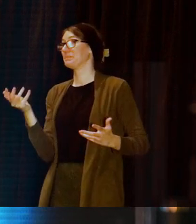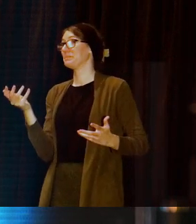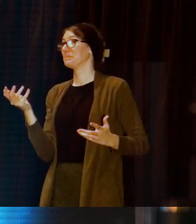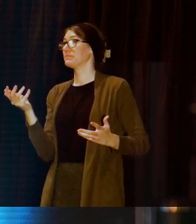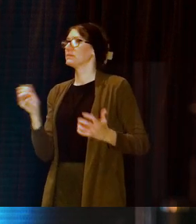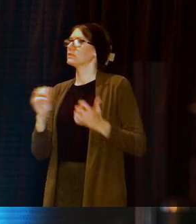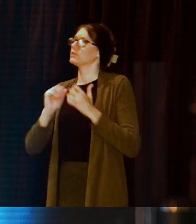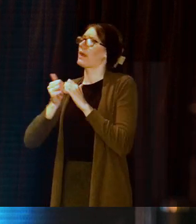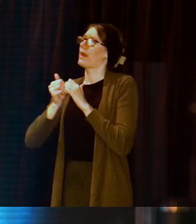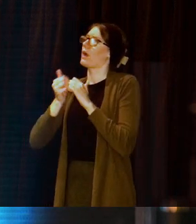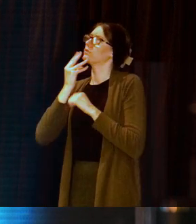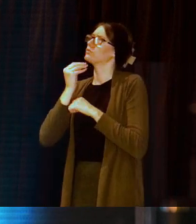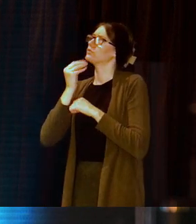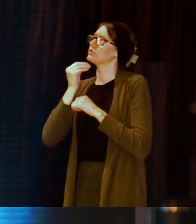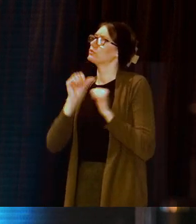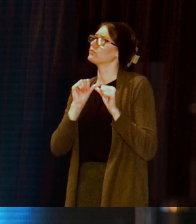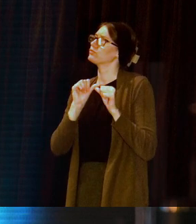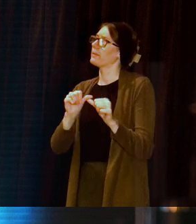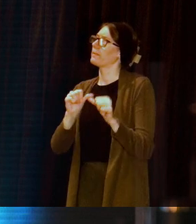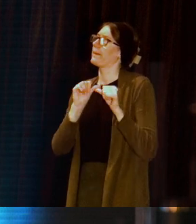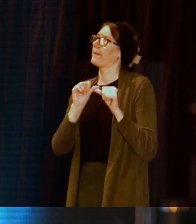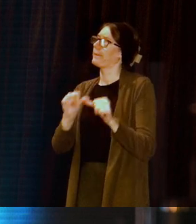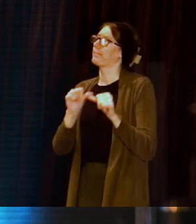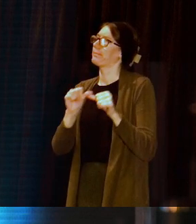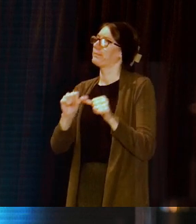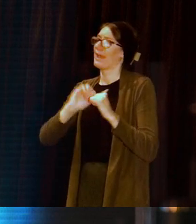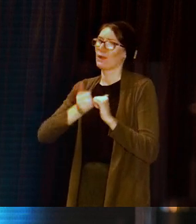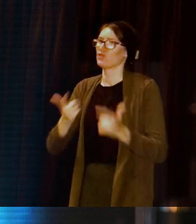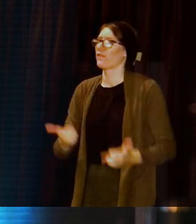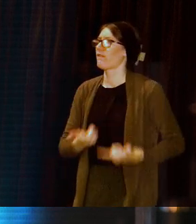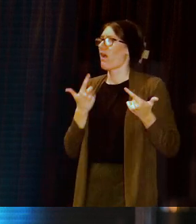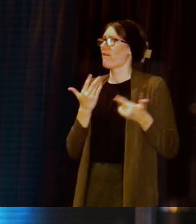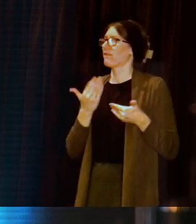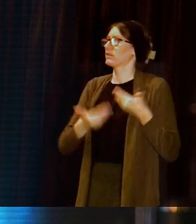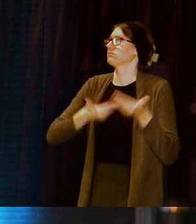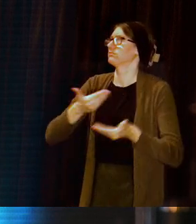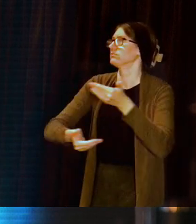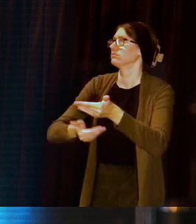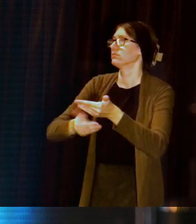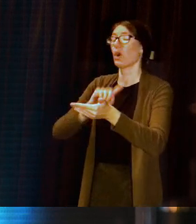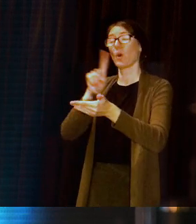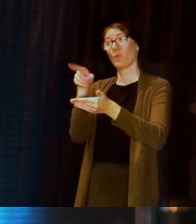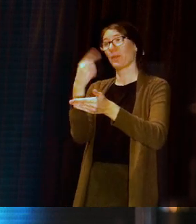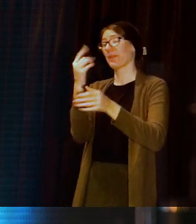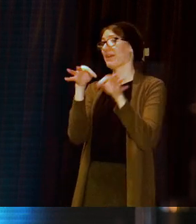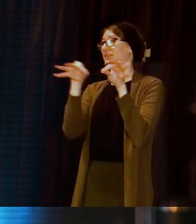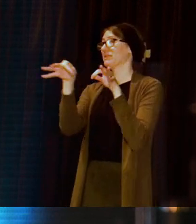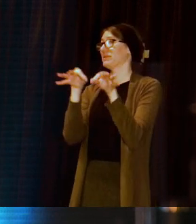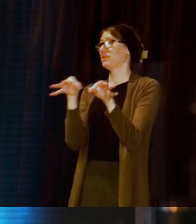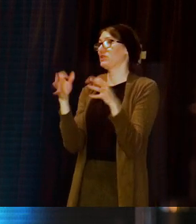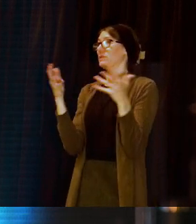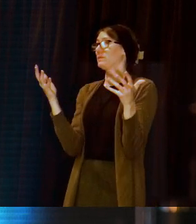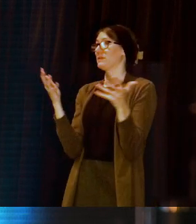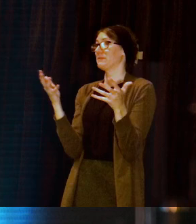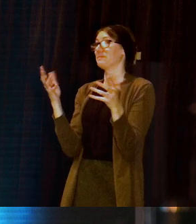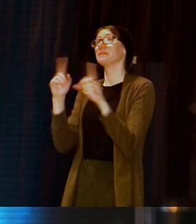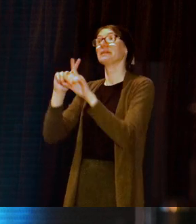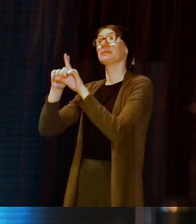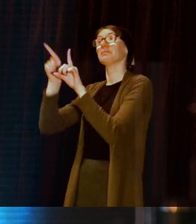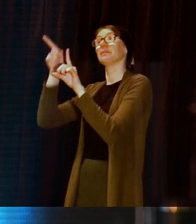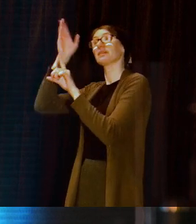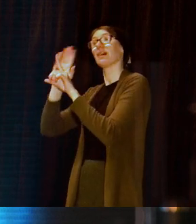so how do the Jews remain? How do they survive all this? The only explanation, but